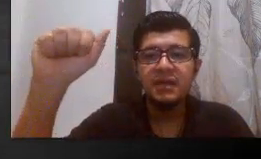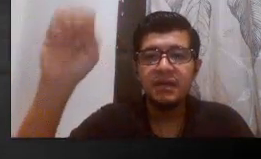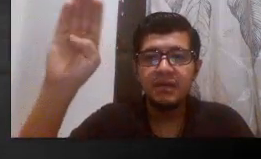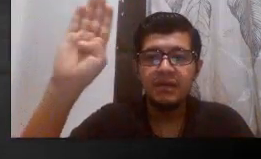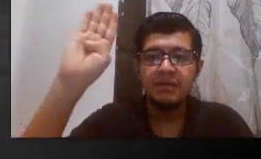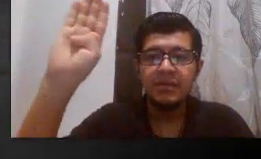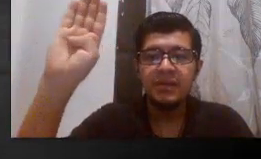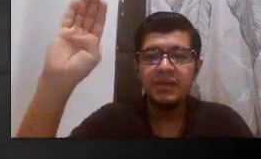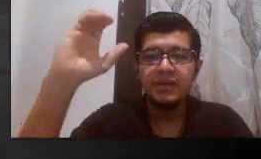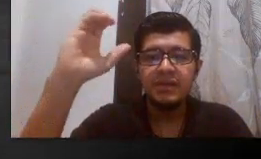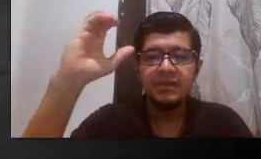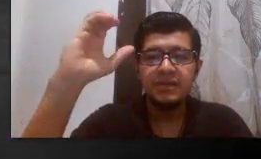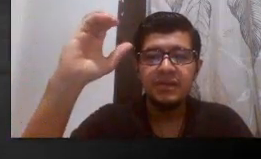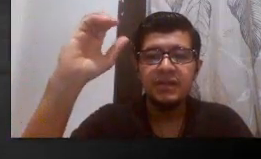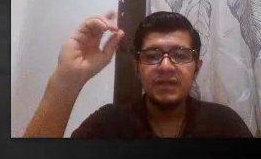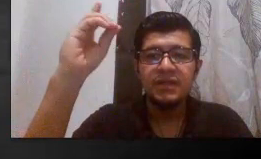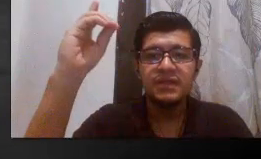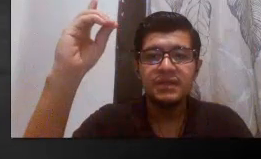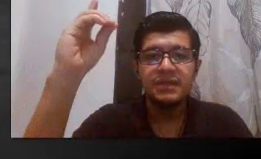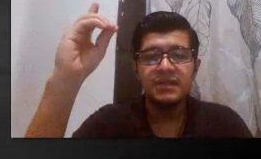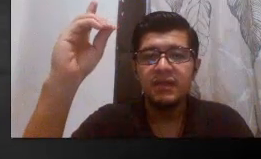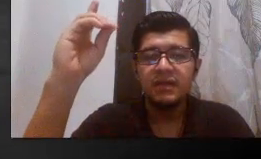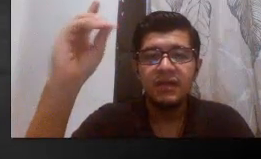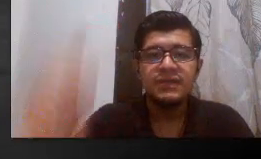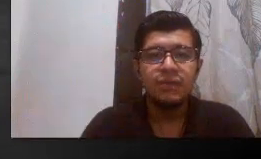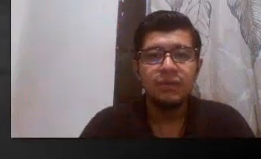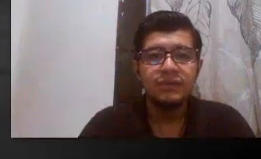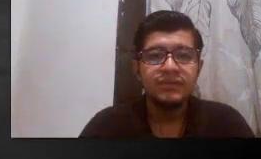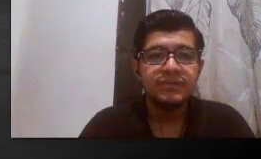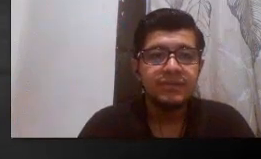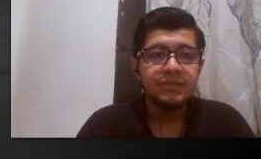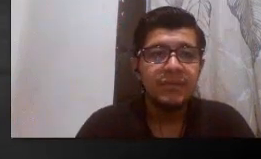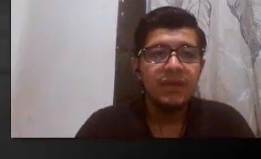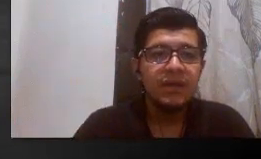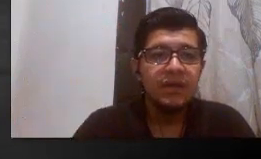A, B, C, D, and so on.